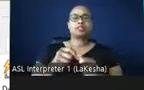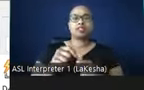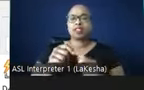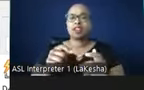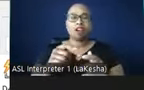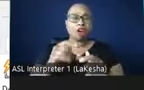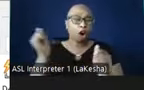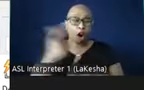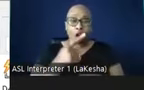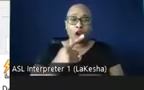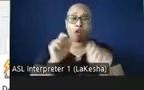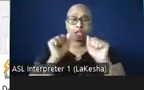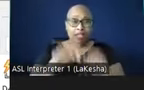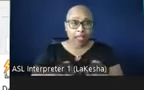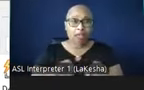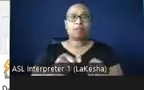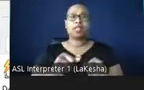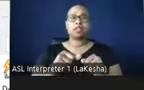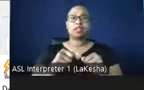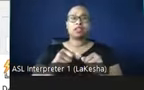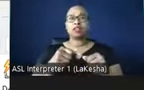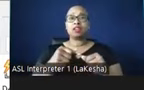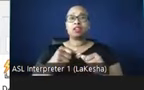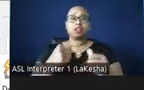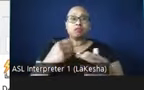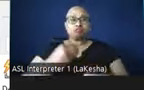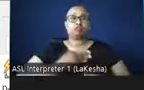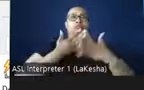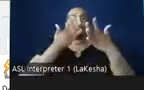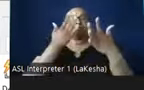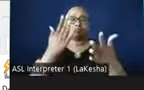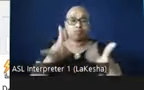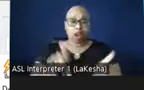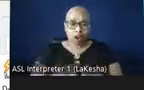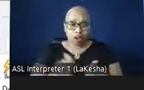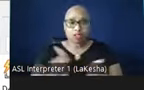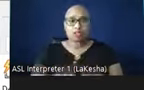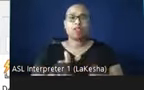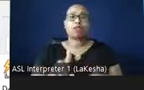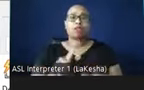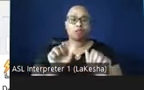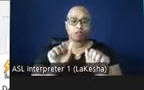rewarding and very lucrative and challenging careers. I would encourage people. I totally agree.